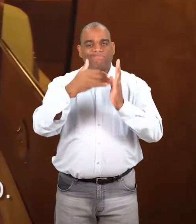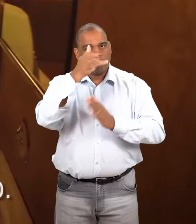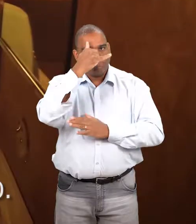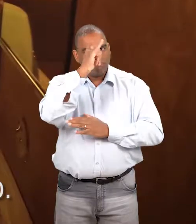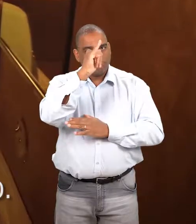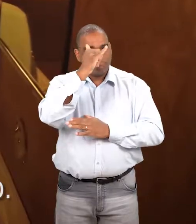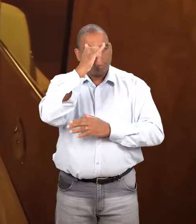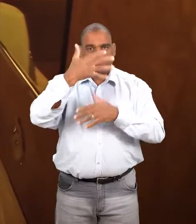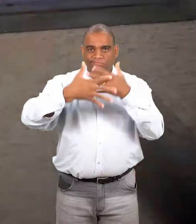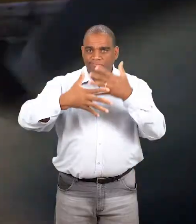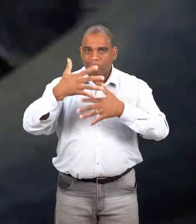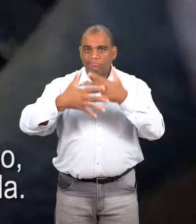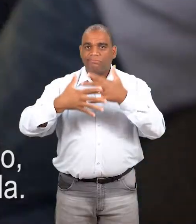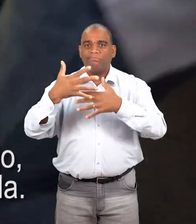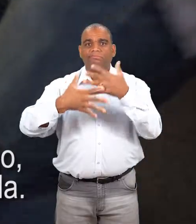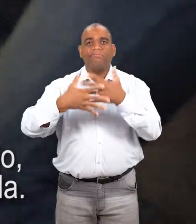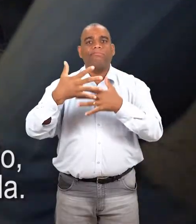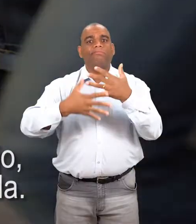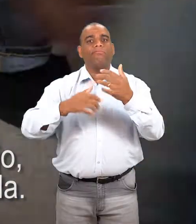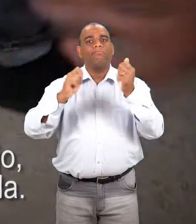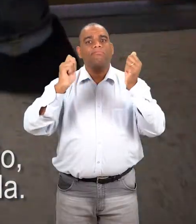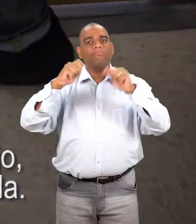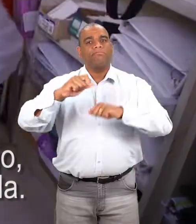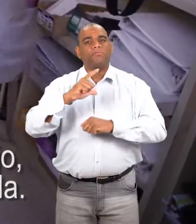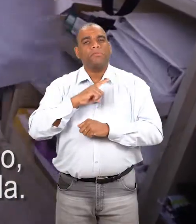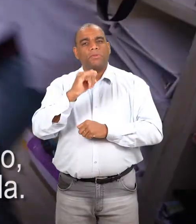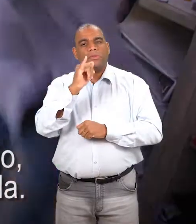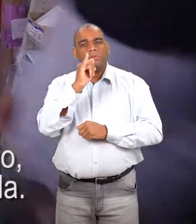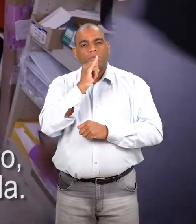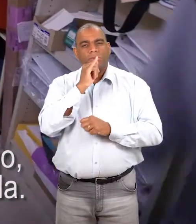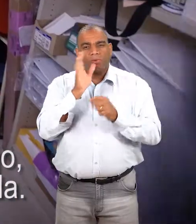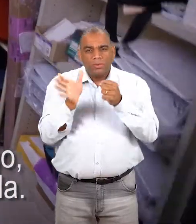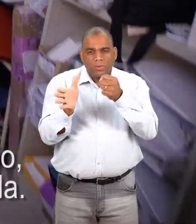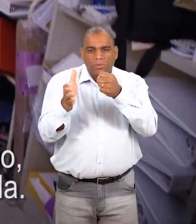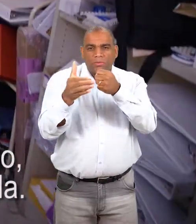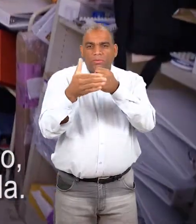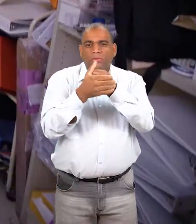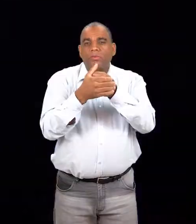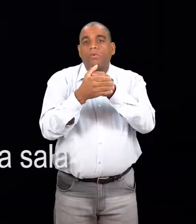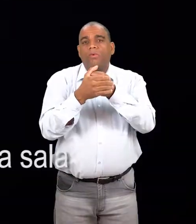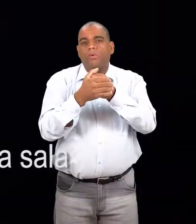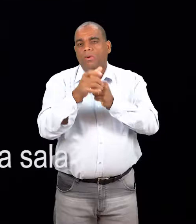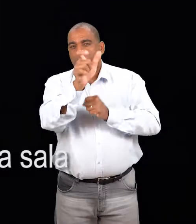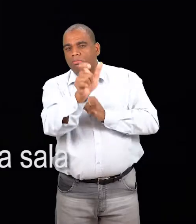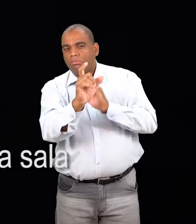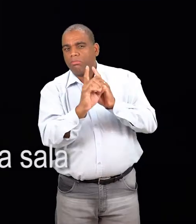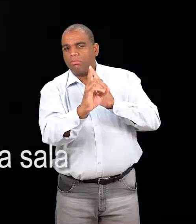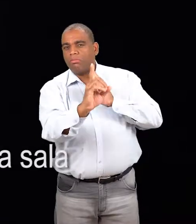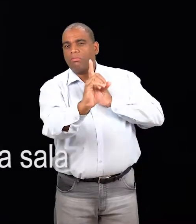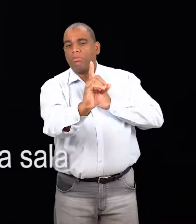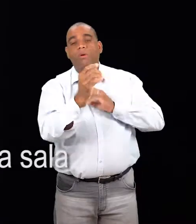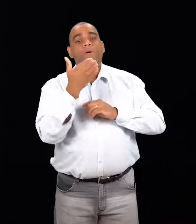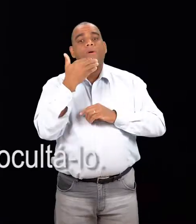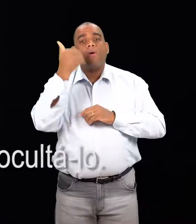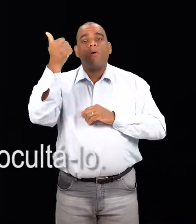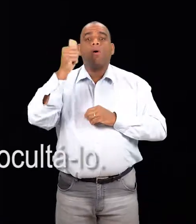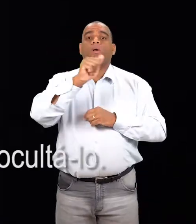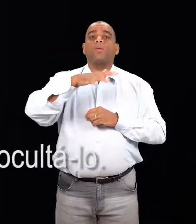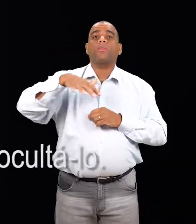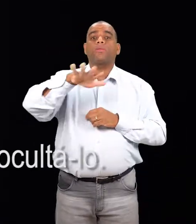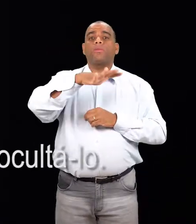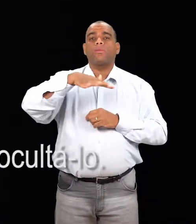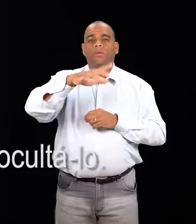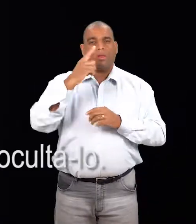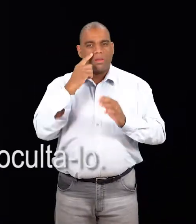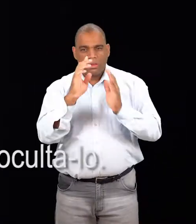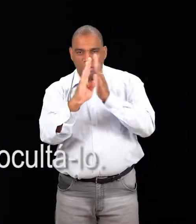options of movement. Once you've found your spot to hide out, you want to keep out the threat. Hiding in a room that can be locked and that has plenty of things